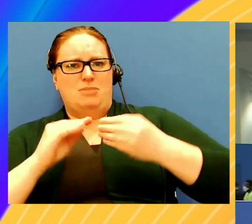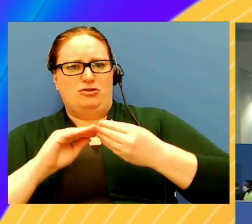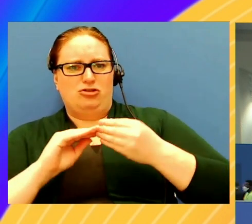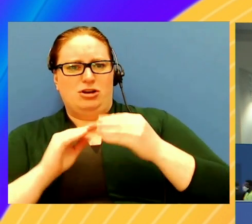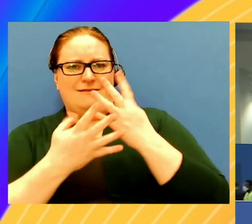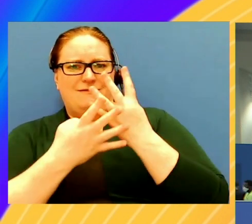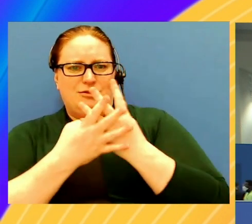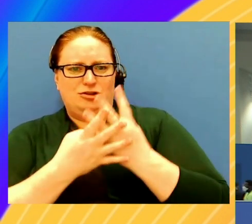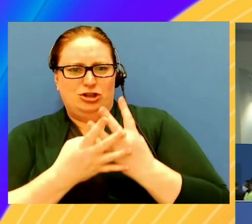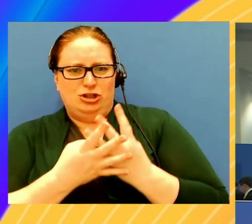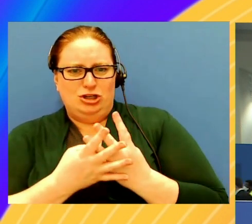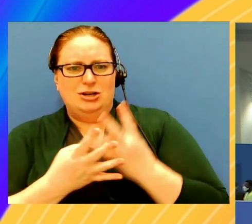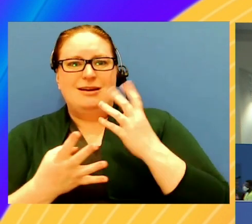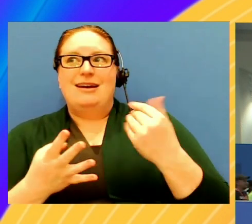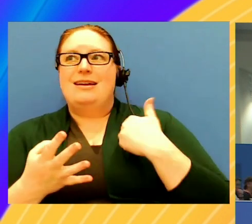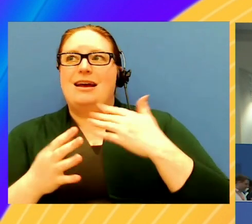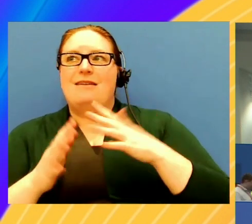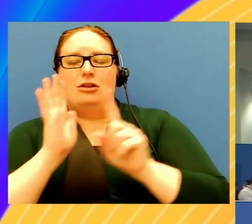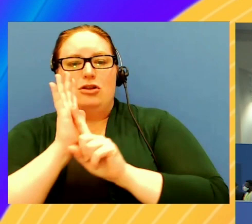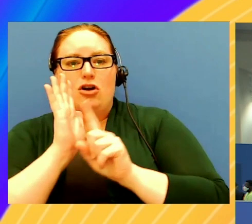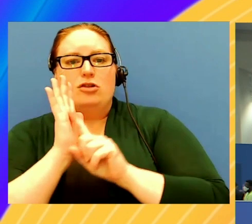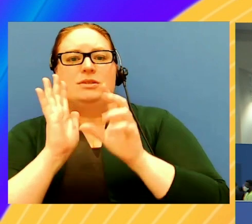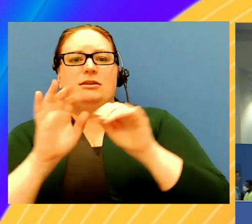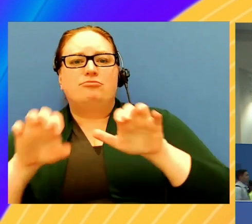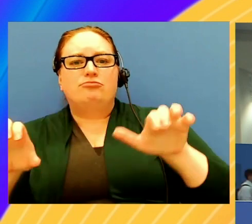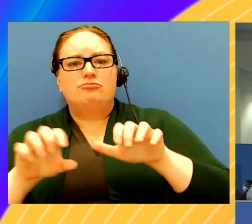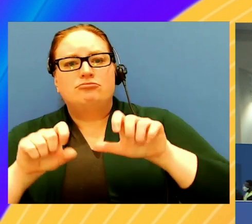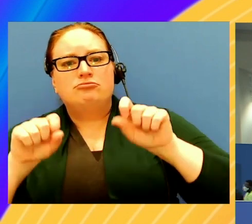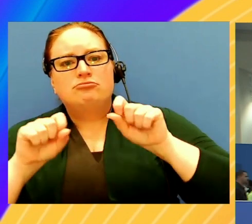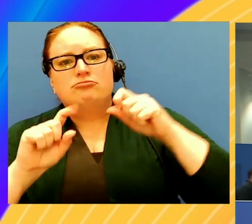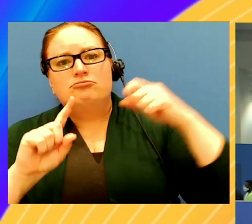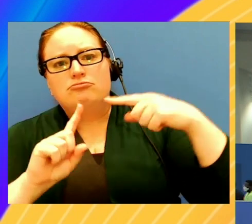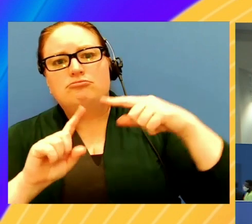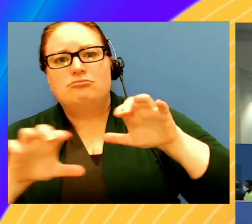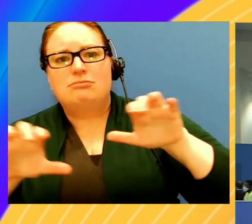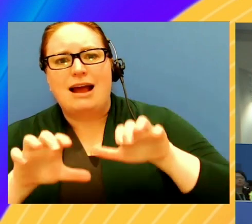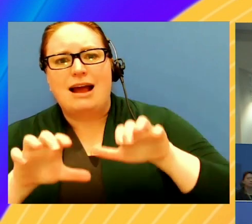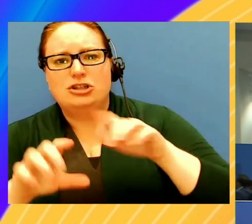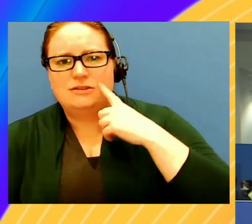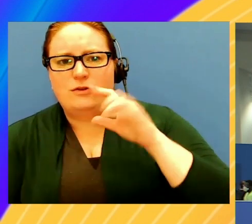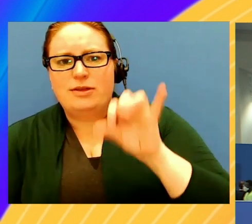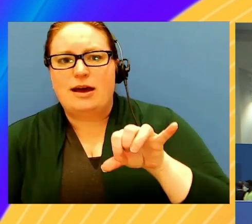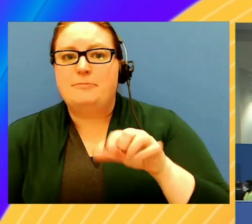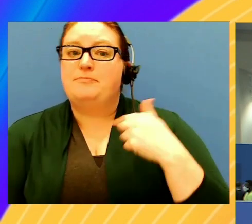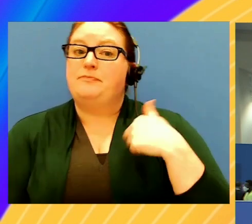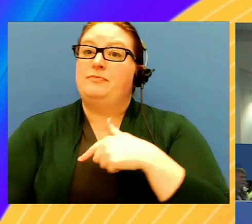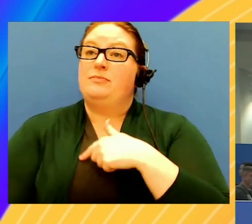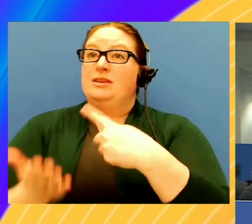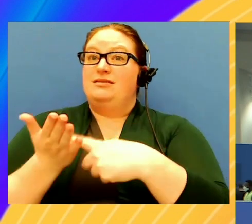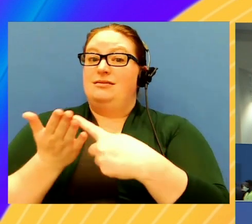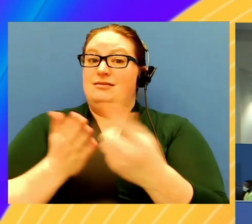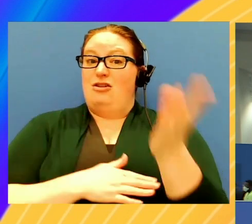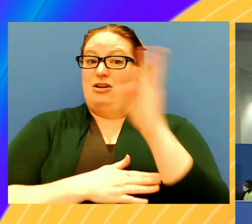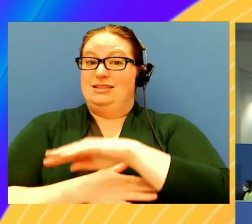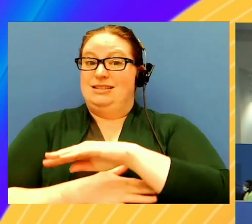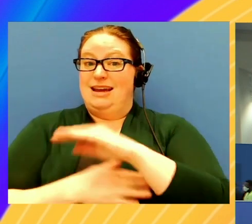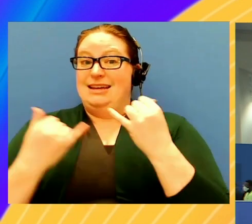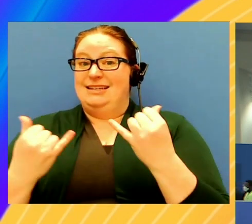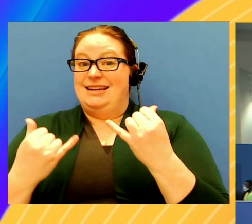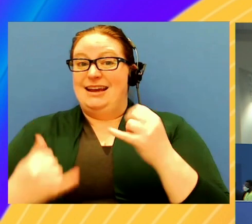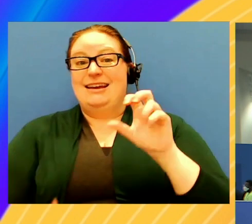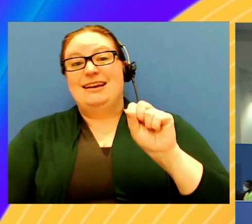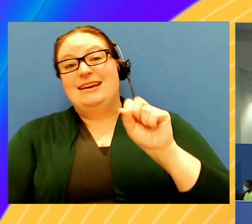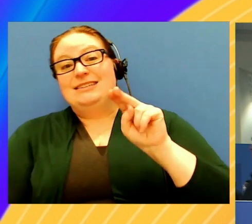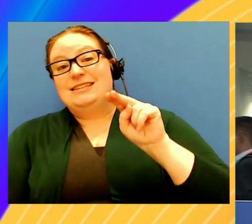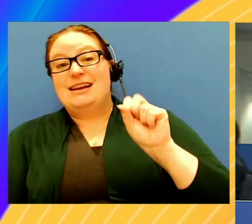have alarms and invoke actions off of those custom metrics. As we've talked about all day today, maybe possibly SNS topics and